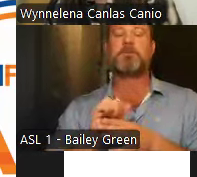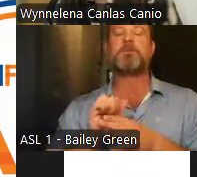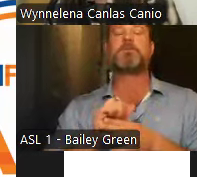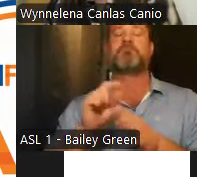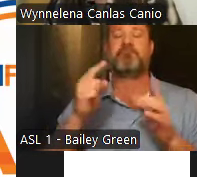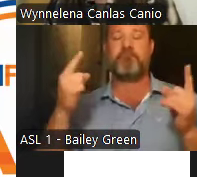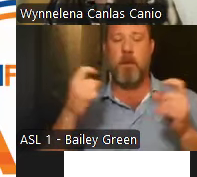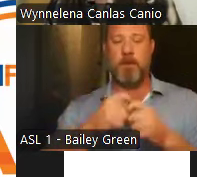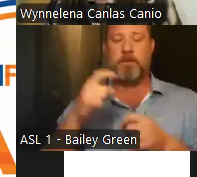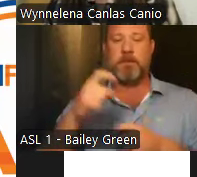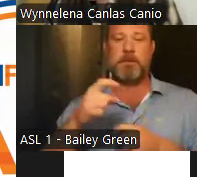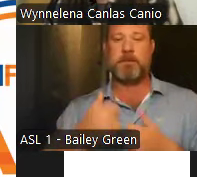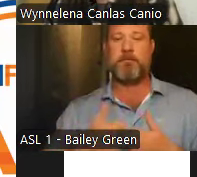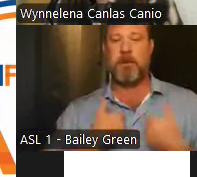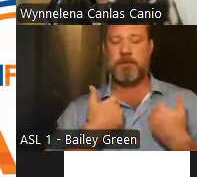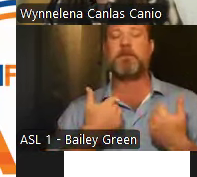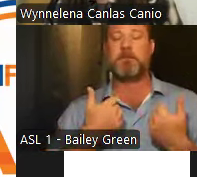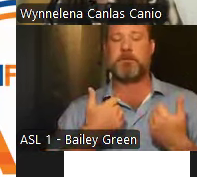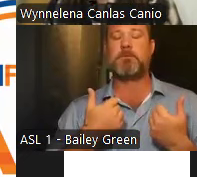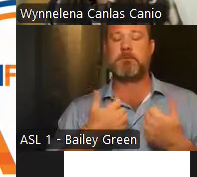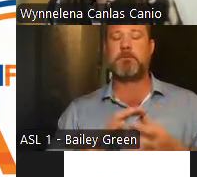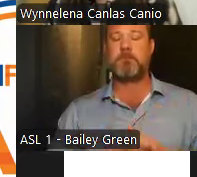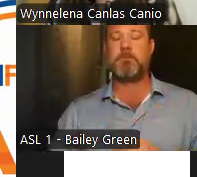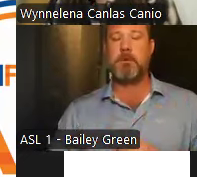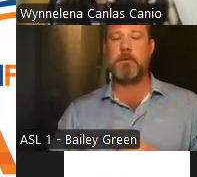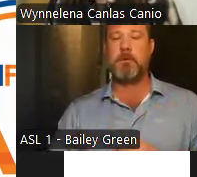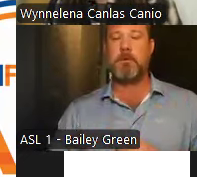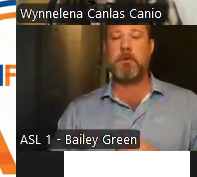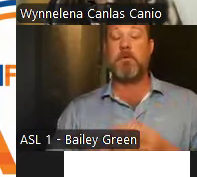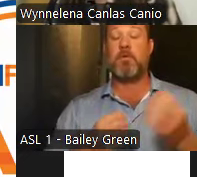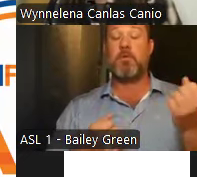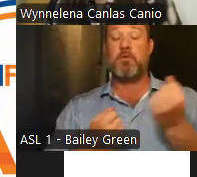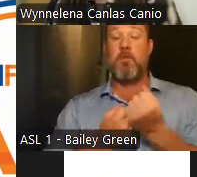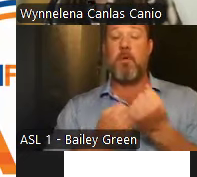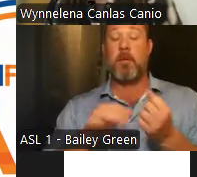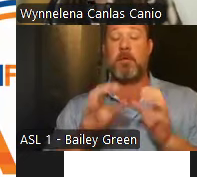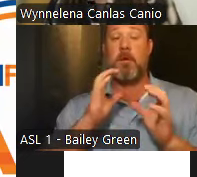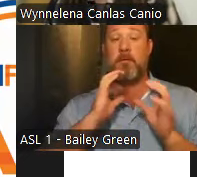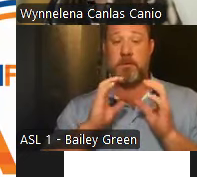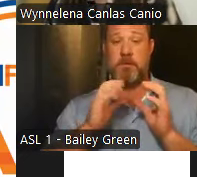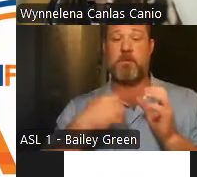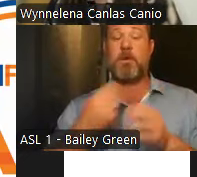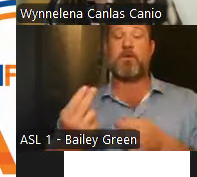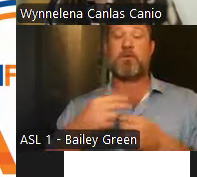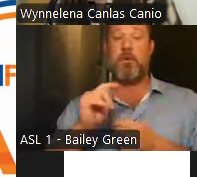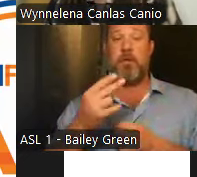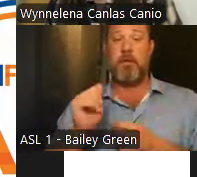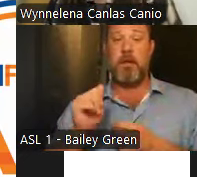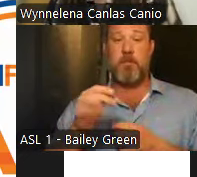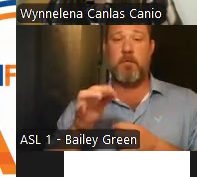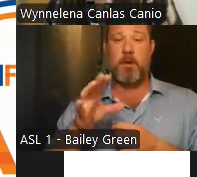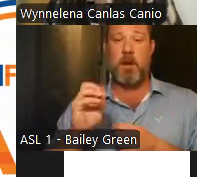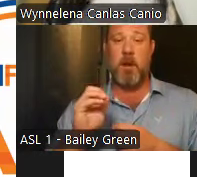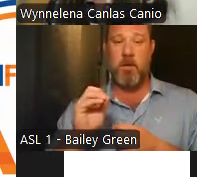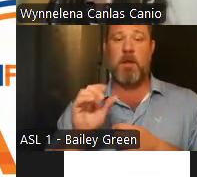complex needs of residents living with dementia. To support this conversation, we are joined by Thea Perino and